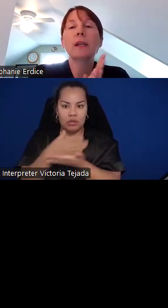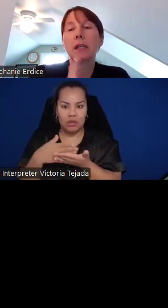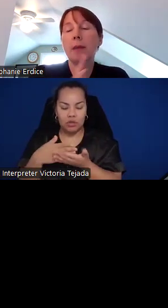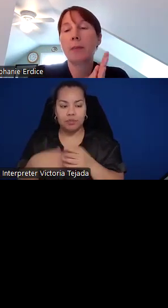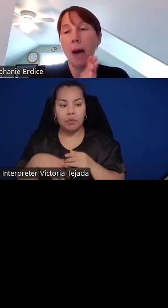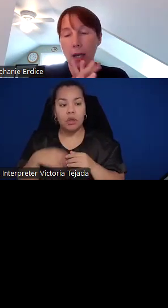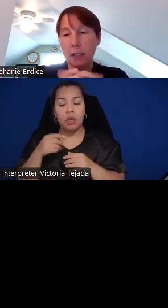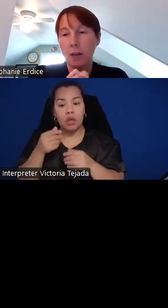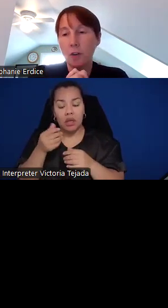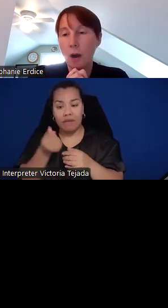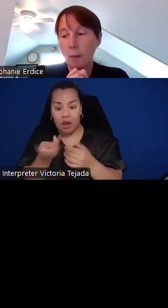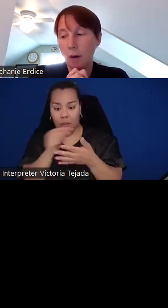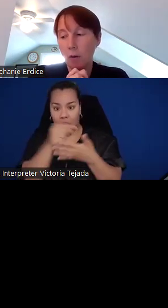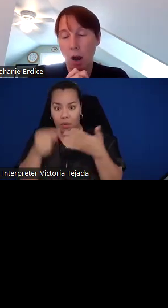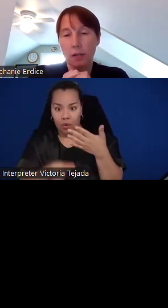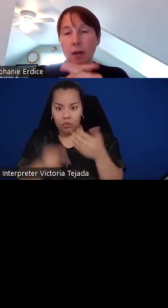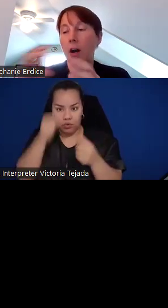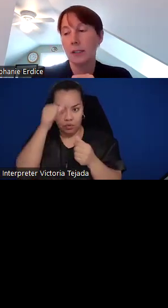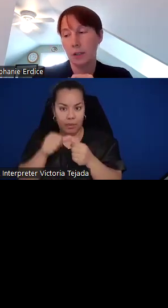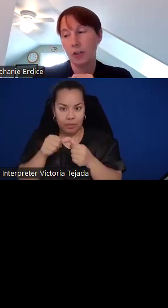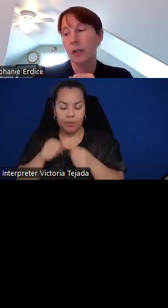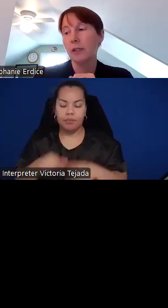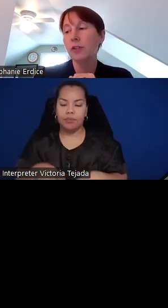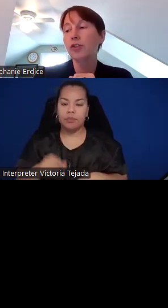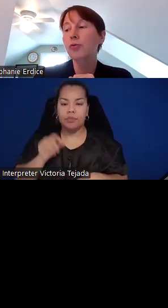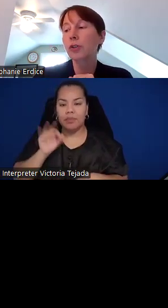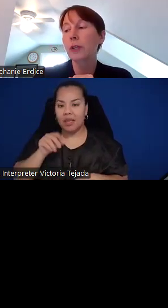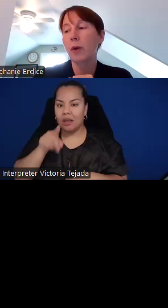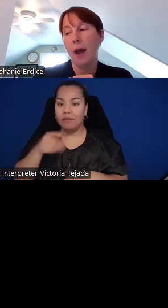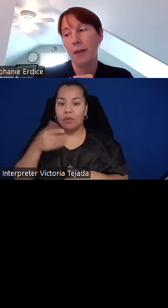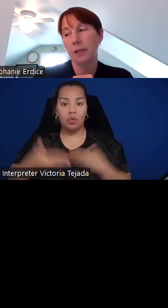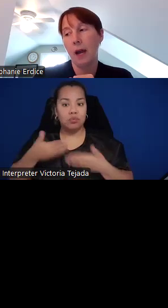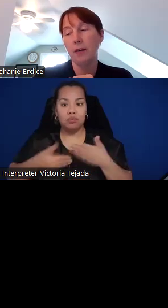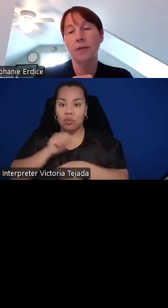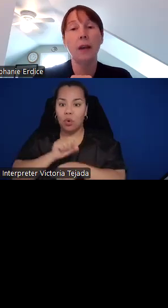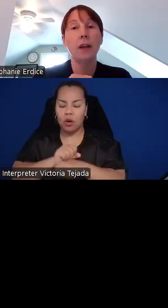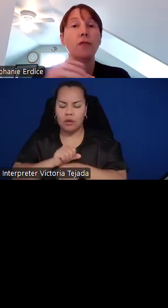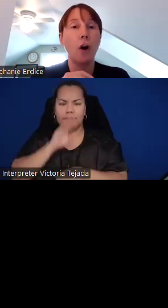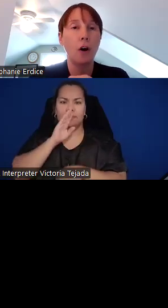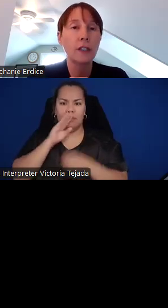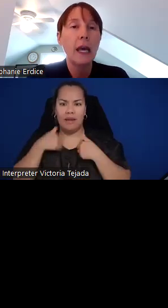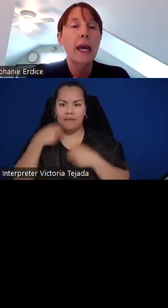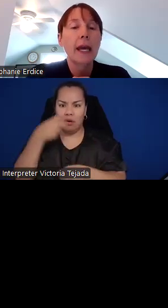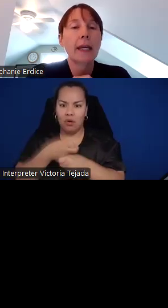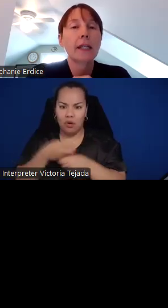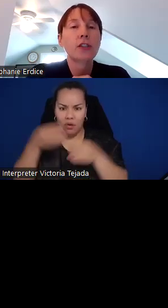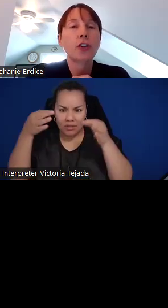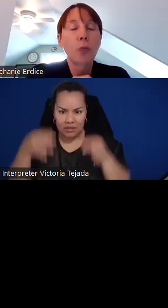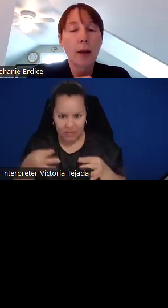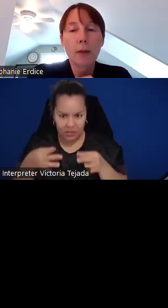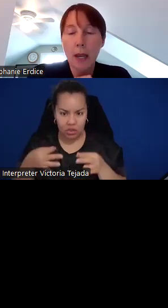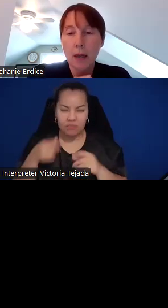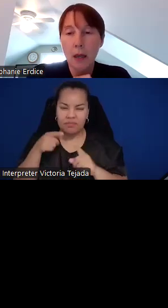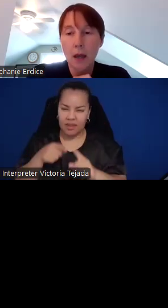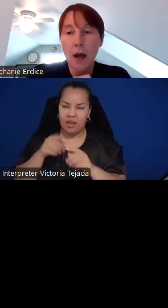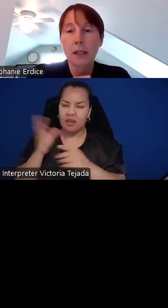couple of things to keep in mind if you come across a hard decision, because this is usually when ethics kind of get involved, is